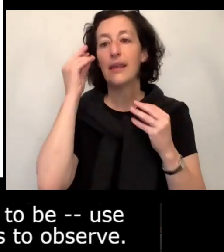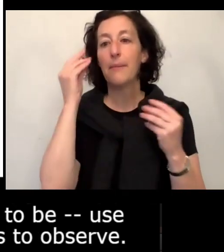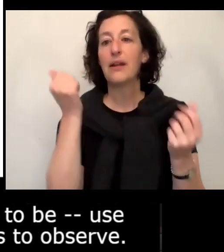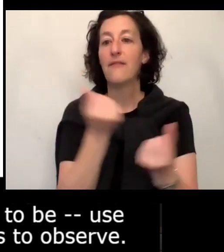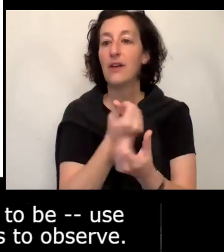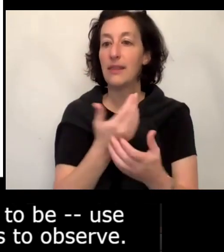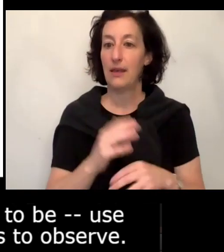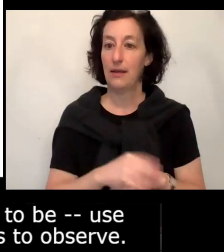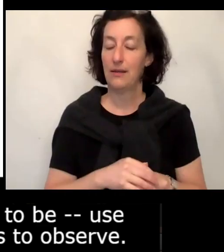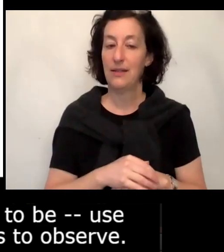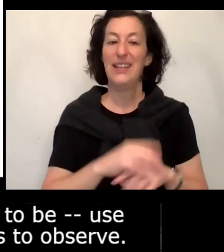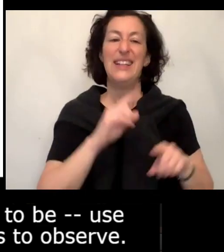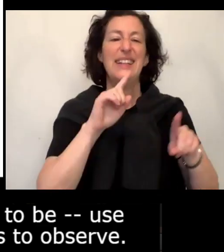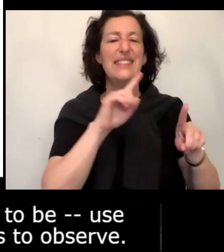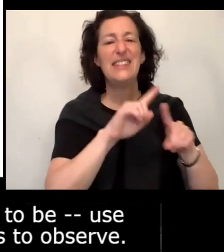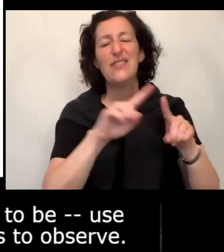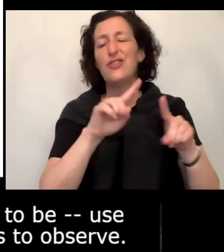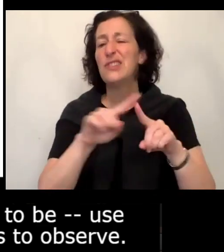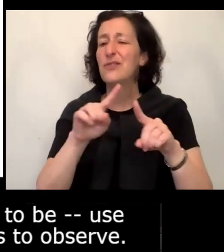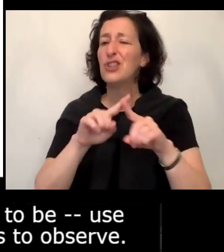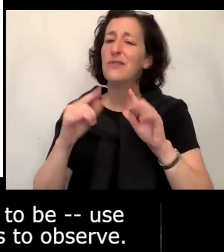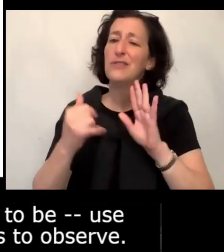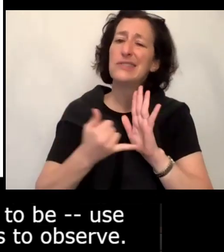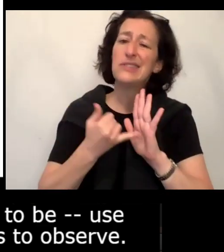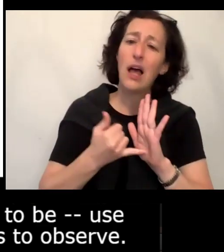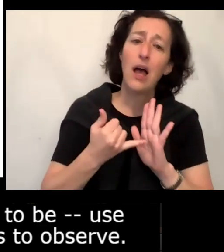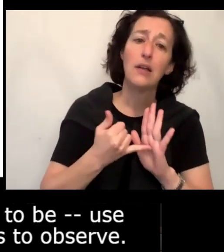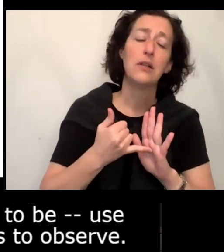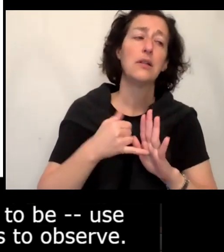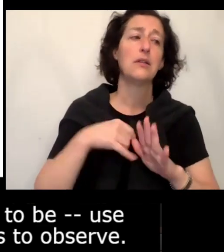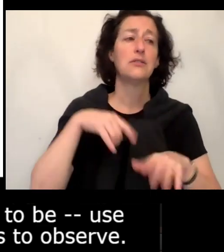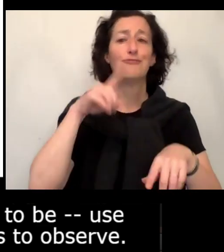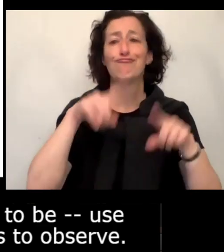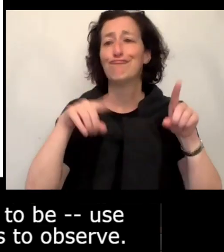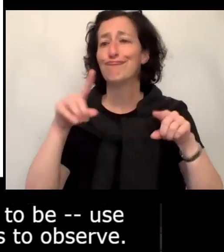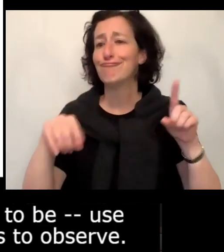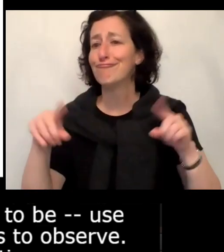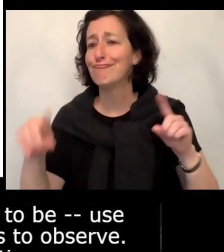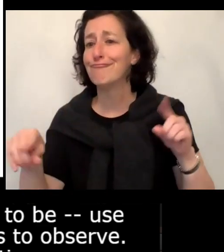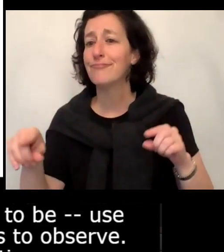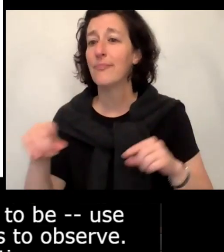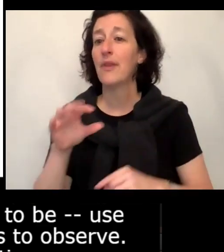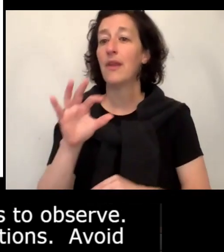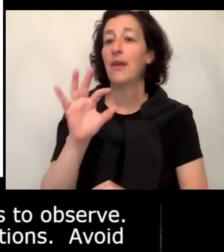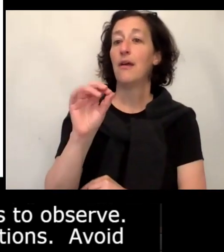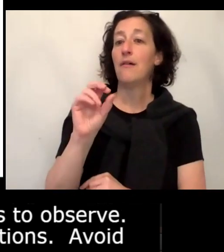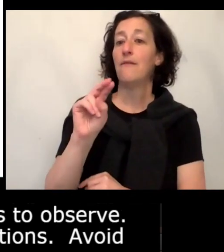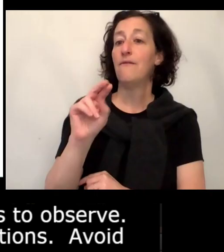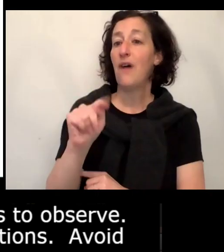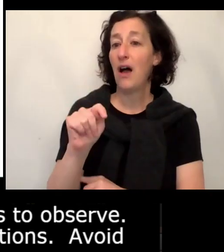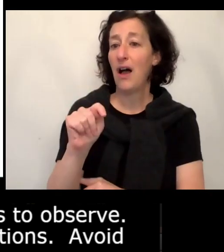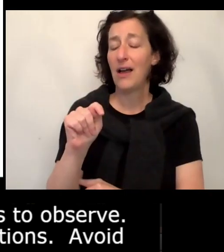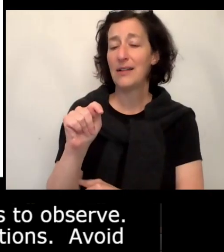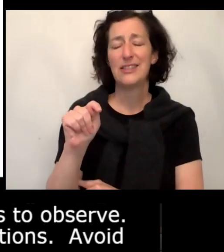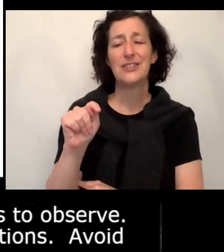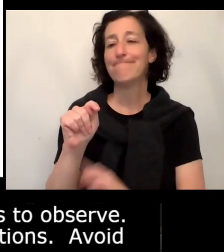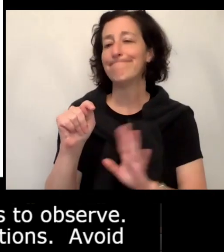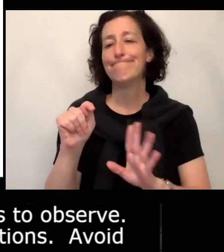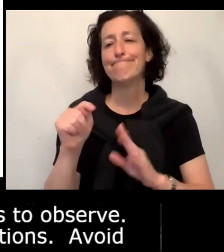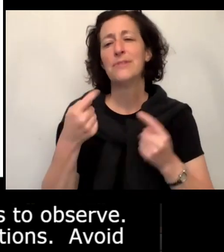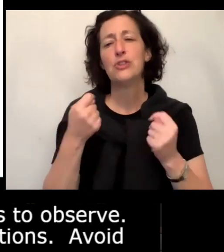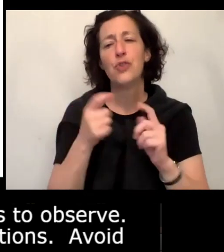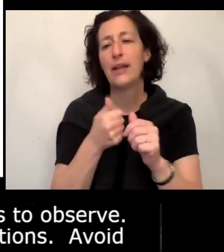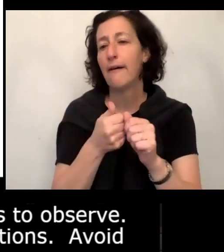fonts, styles, and variations. Avoid the use of italics and bolds